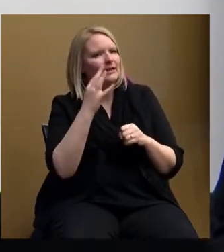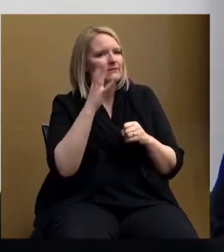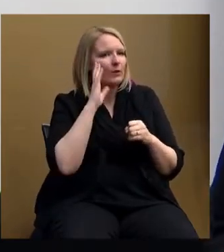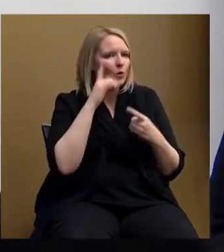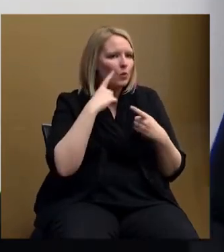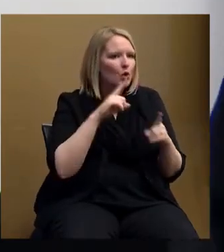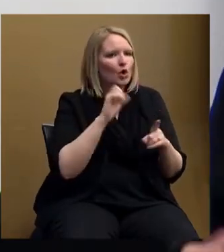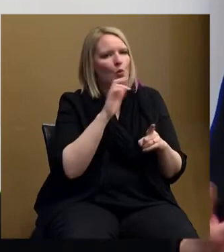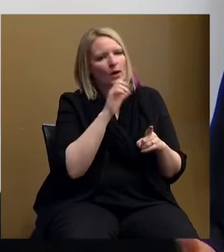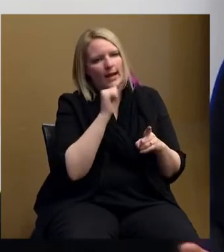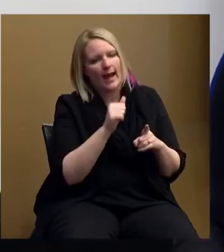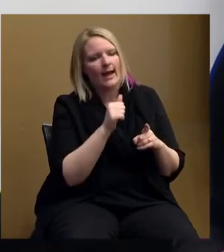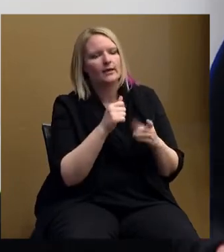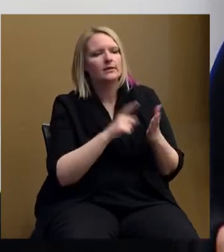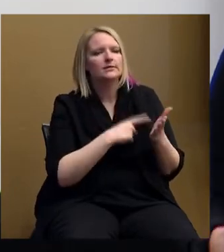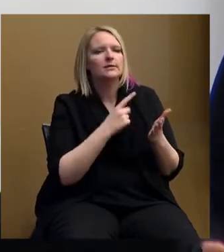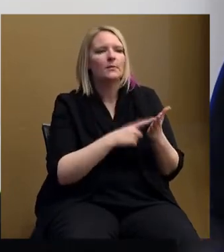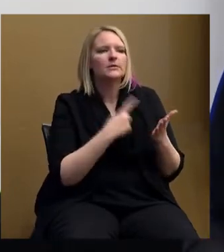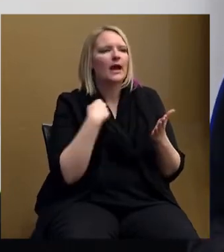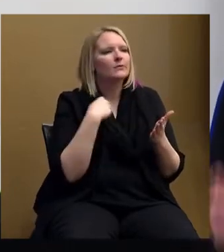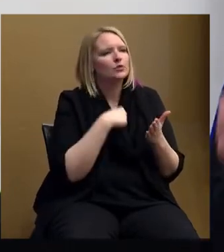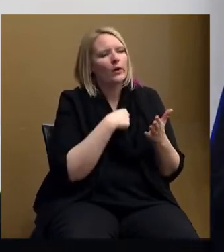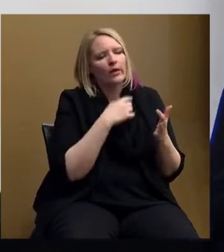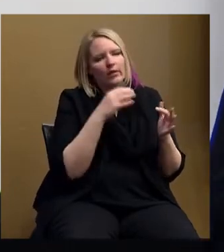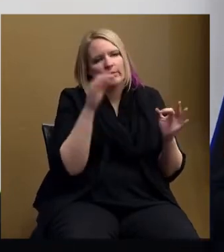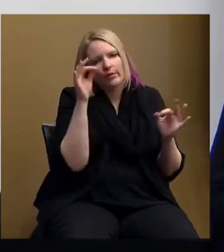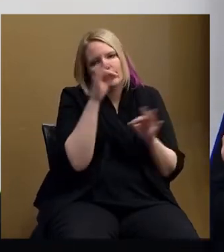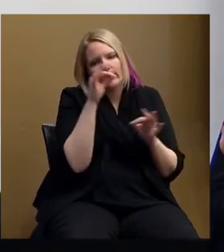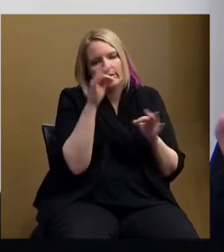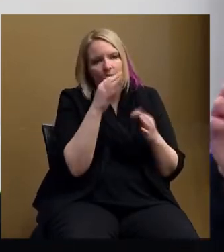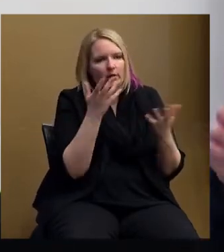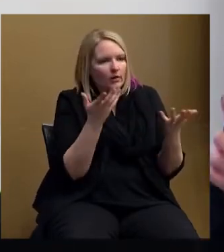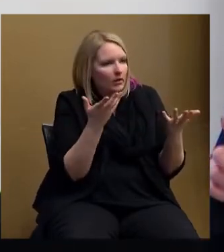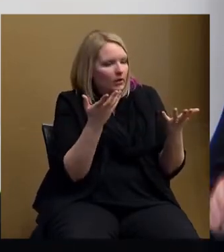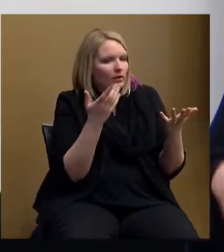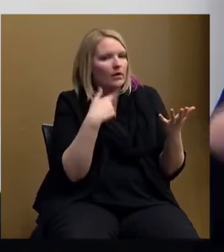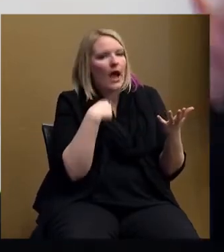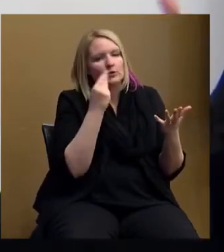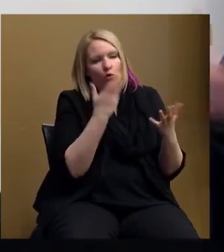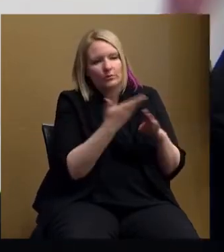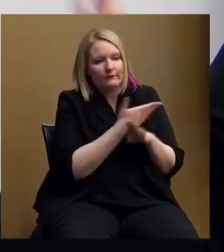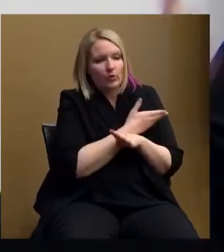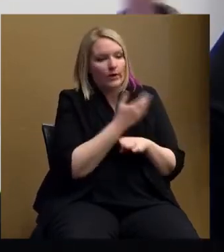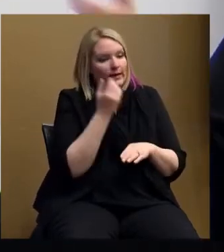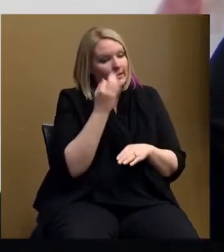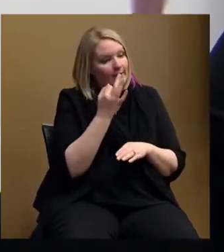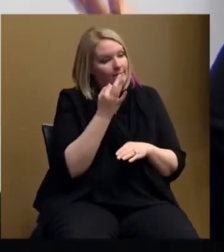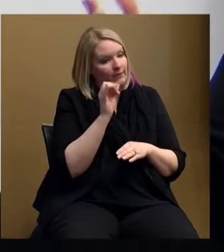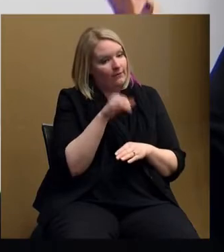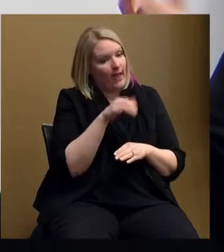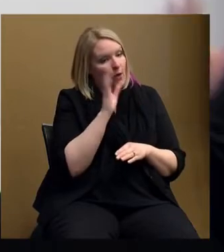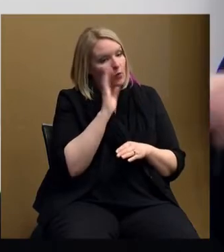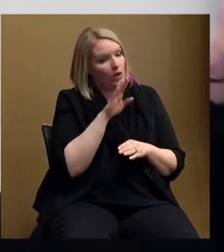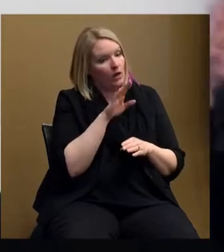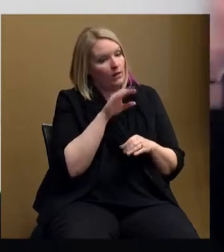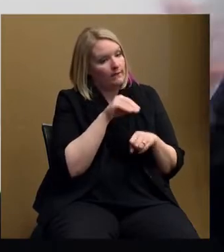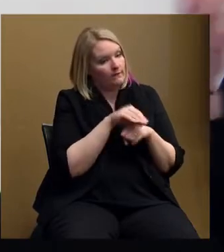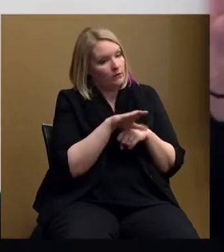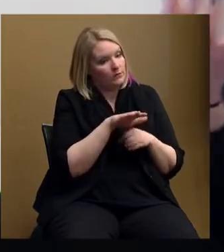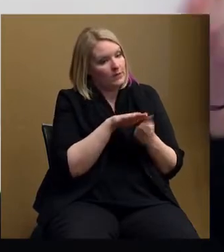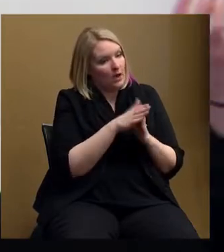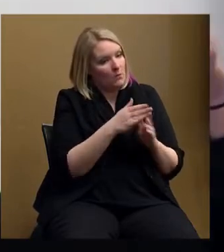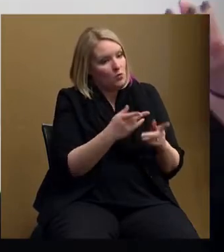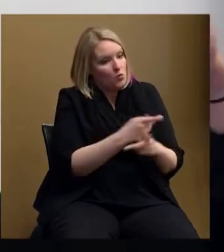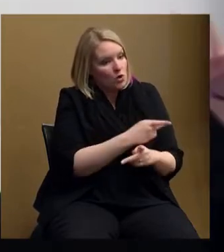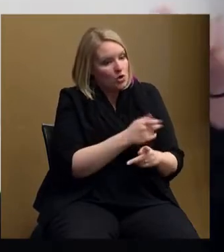to work. And sometimes we don't know, as we said earlier, if it's going to make them, if they're going to have too